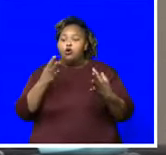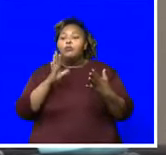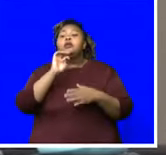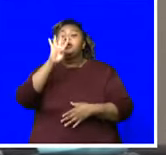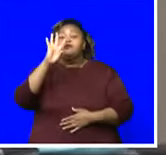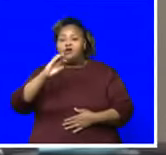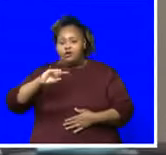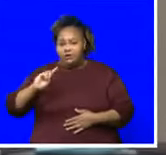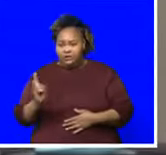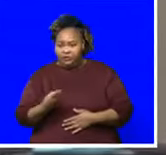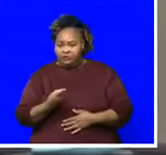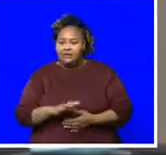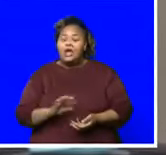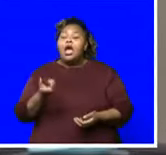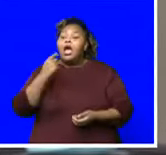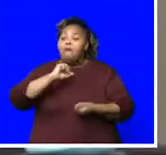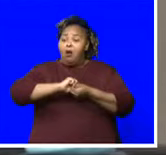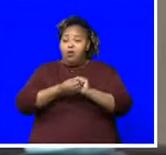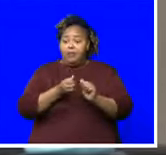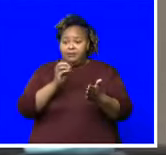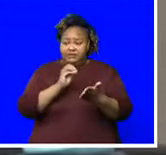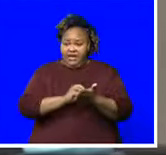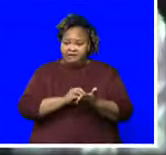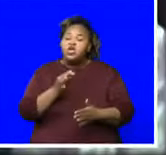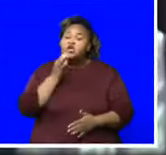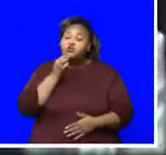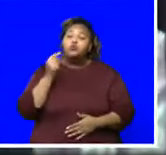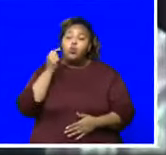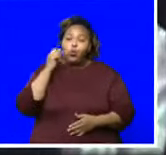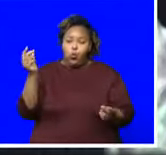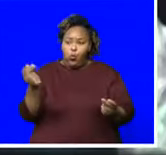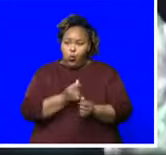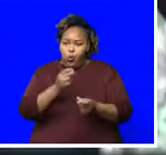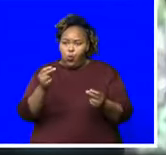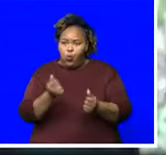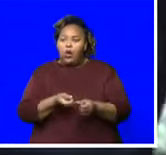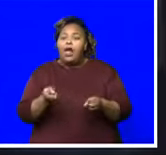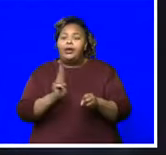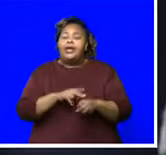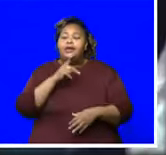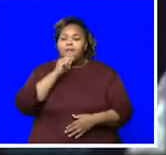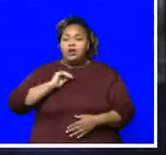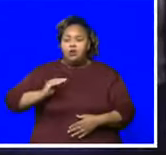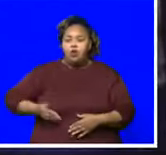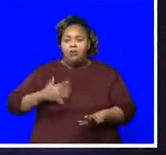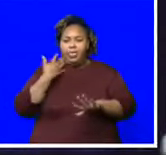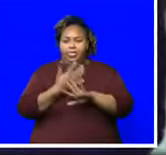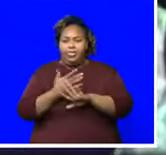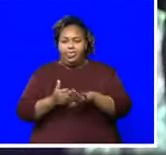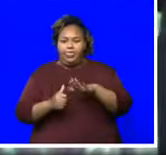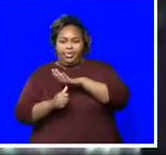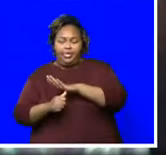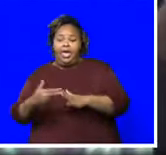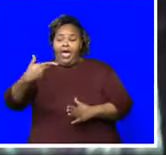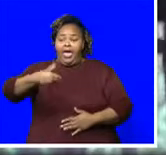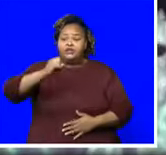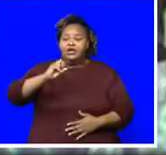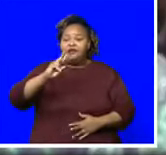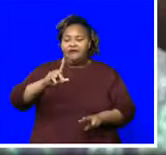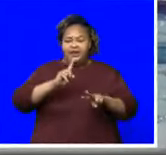AIDS kukhulelwa kwebantu labancane kuhlukubedeka ngetebulili kanye nekweswelakala kwemisebenzi kubani